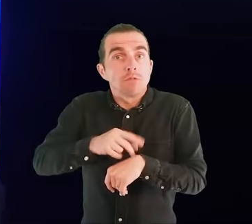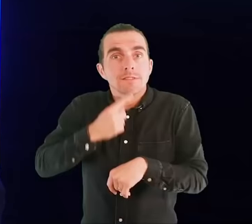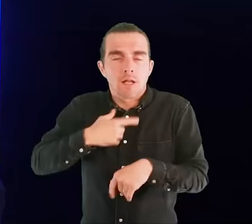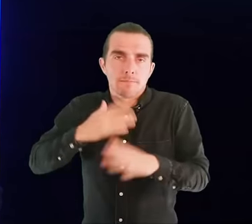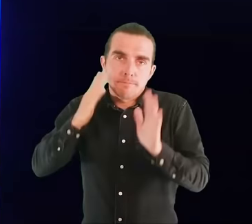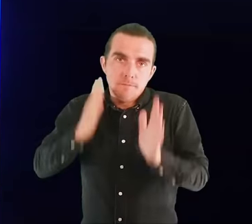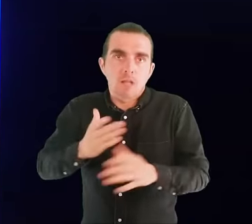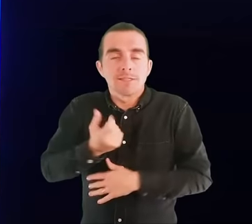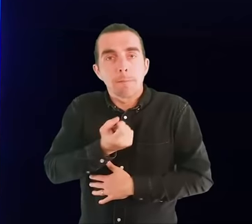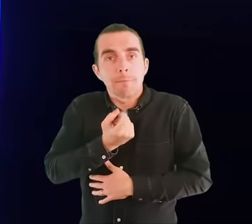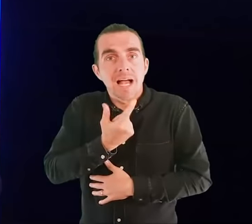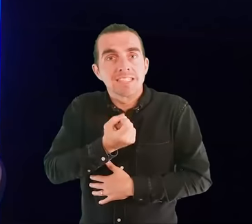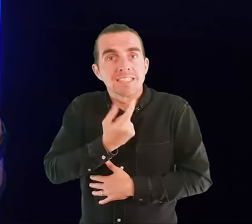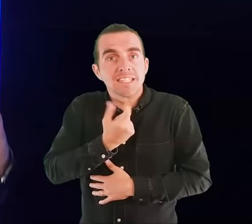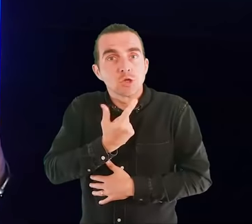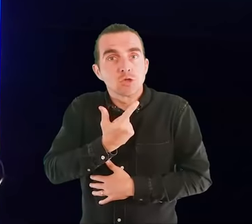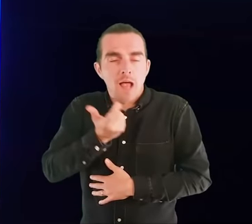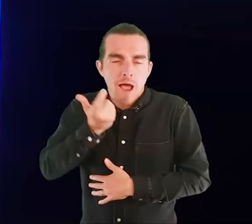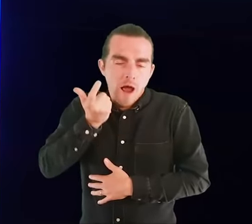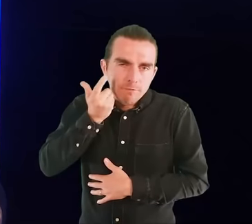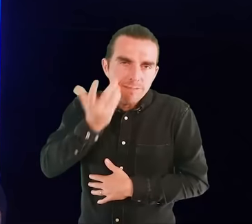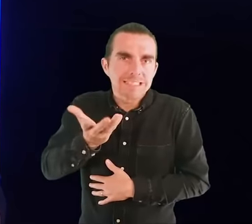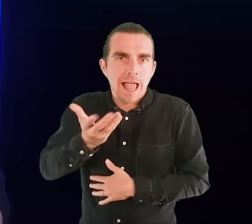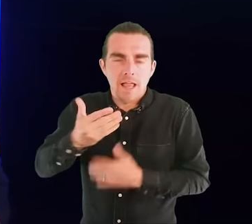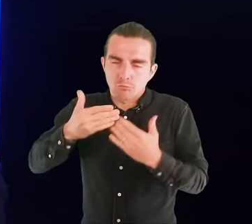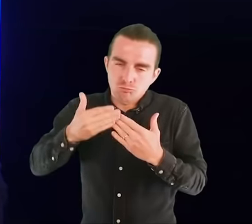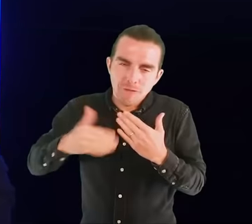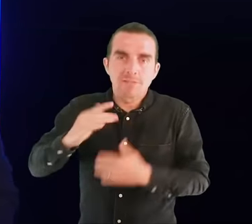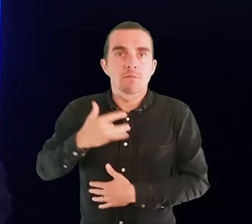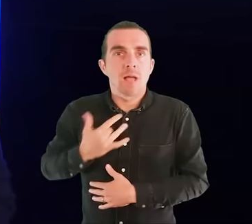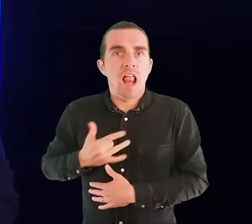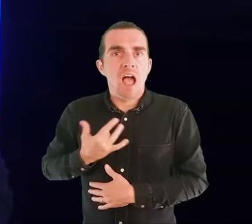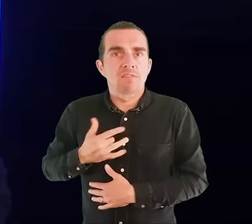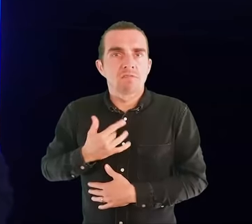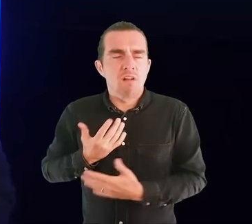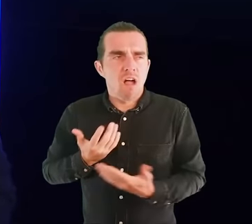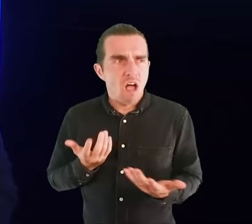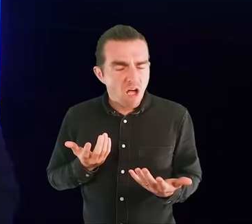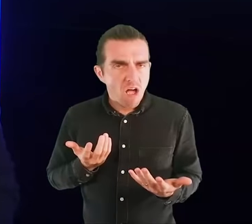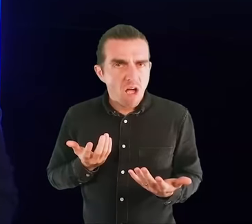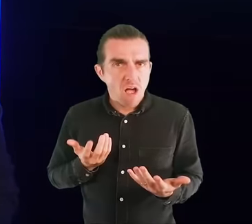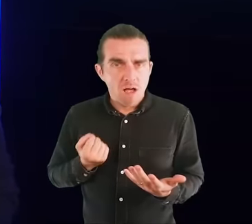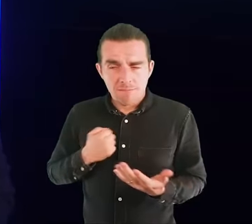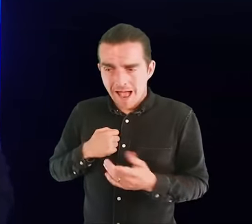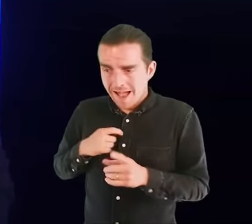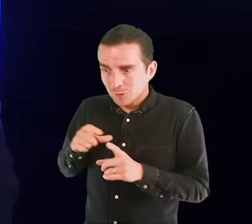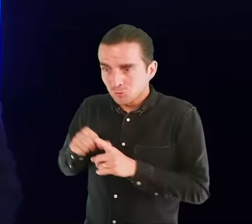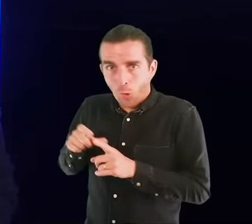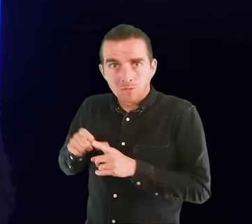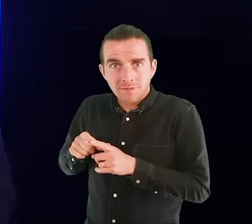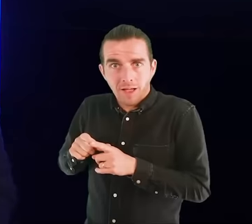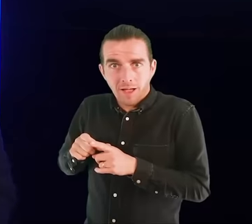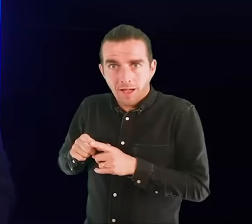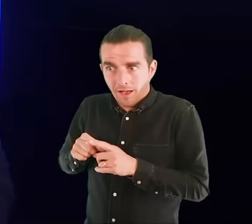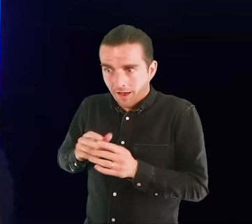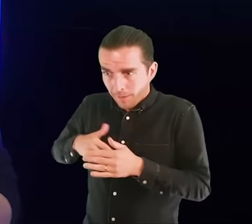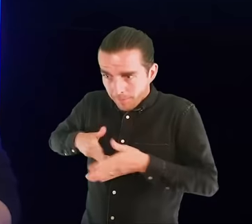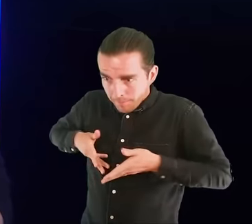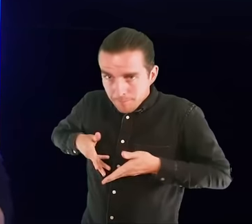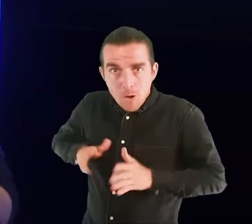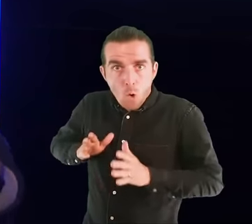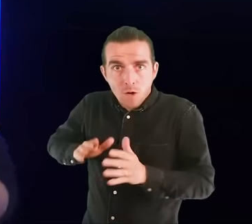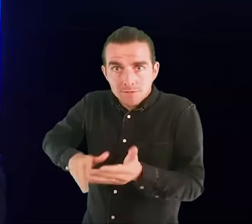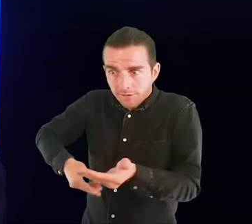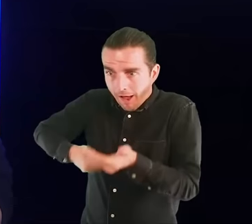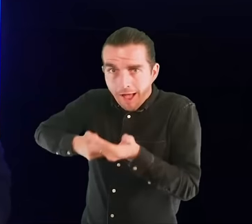to begin, I could see the end of my life on the horizon. This was unacceptable to me. That's